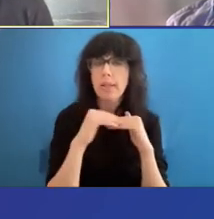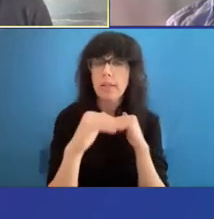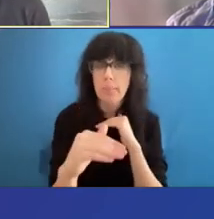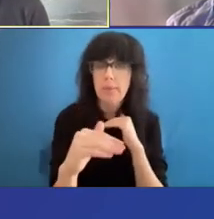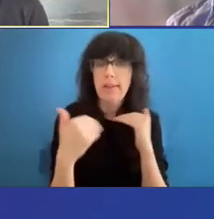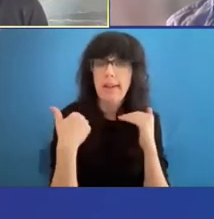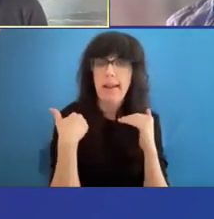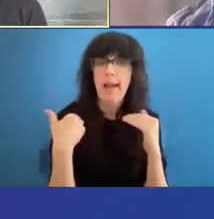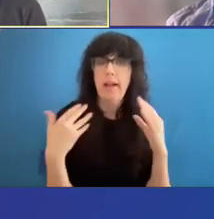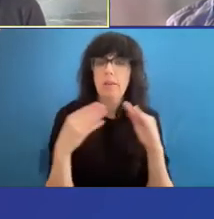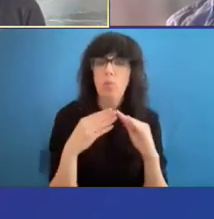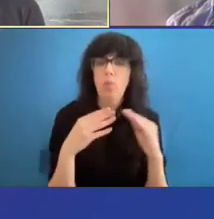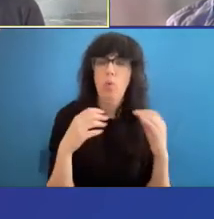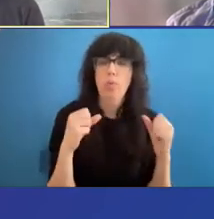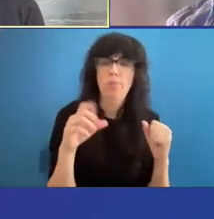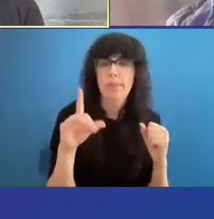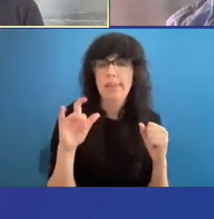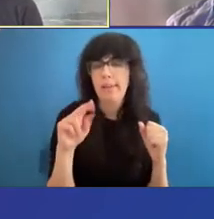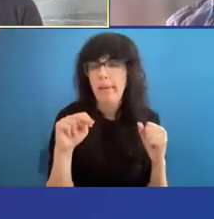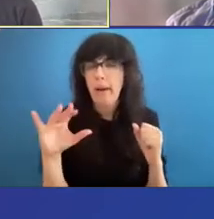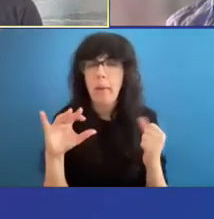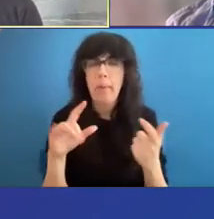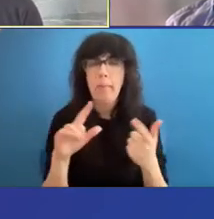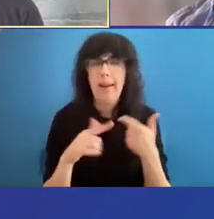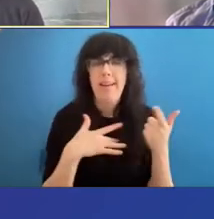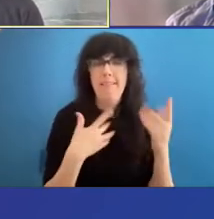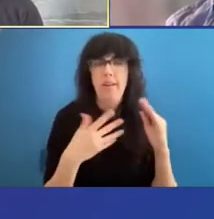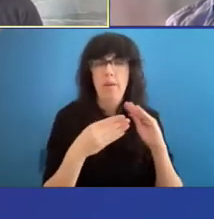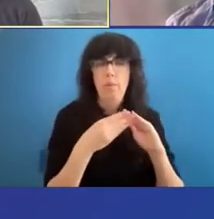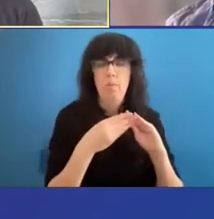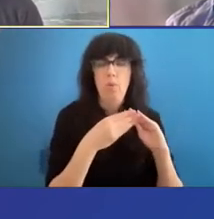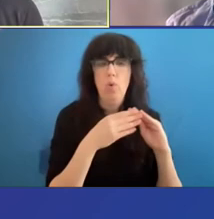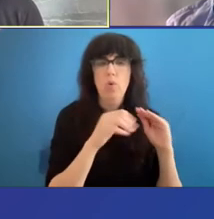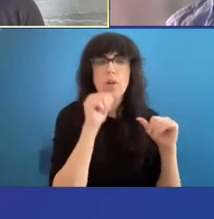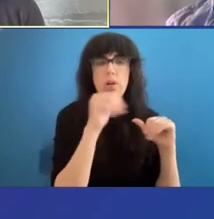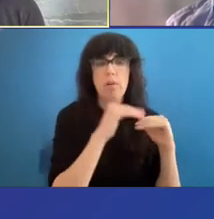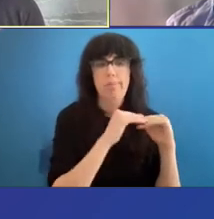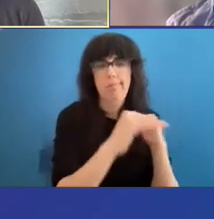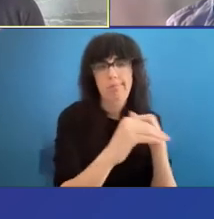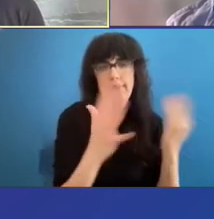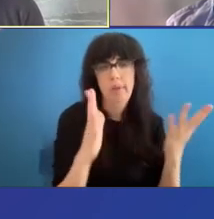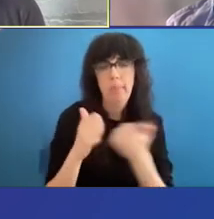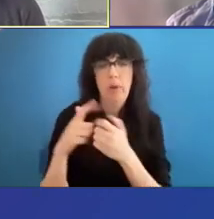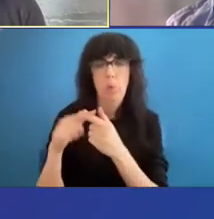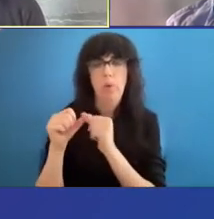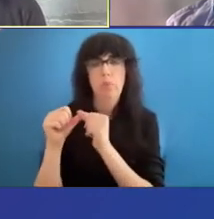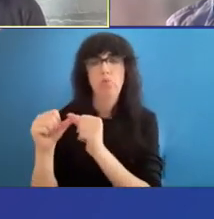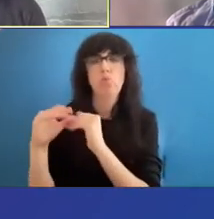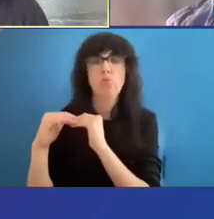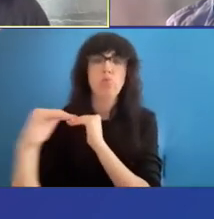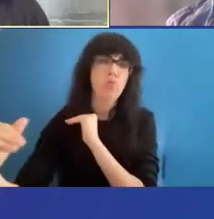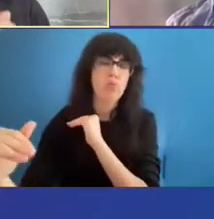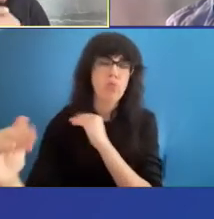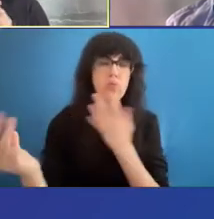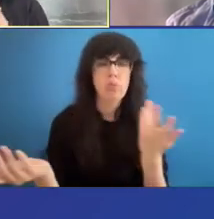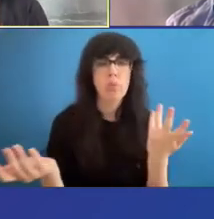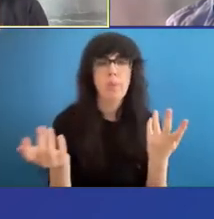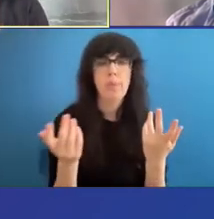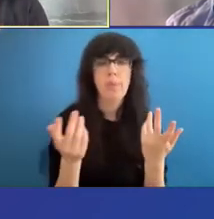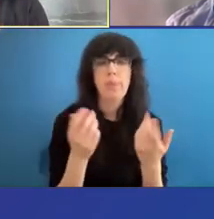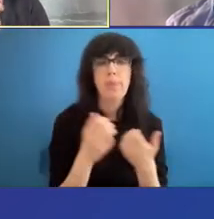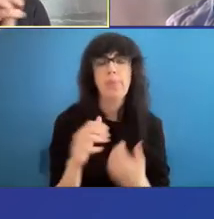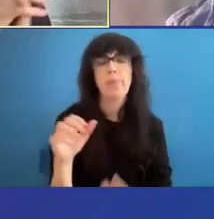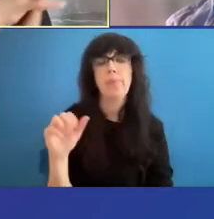I'm feeling the instability more strongly than I'm feeling the continuity. And so, Andre, when you